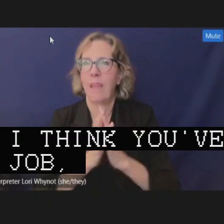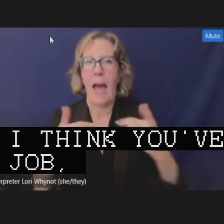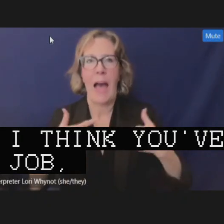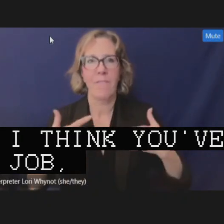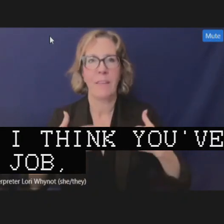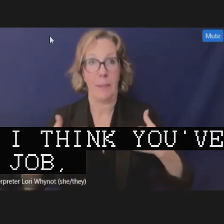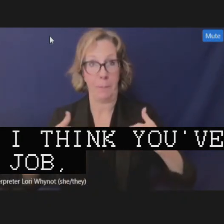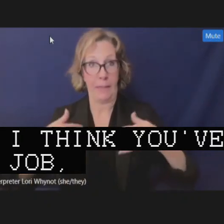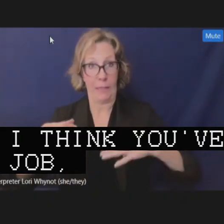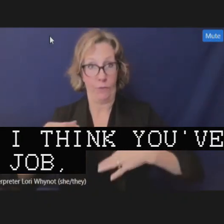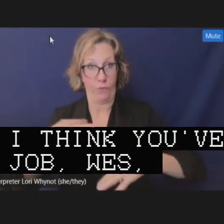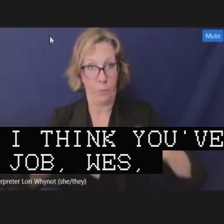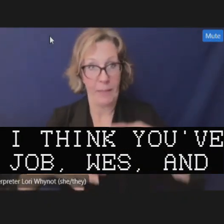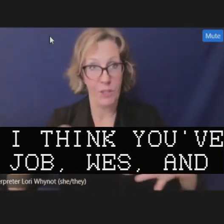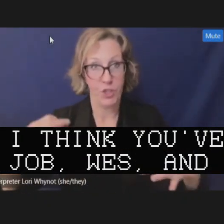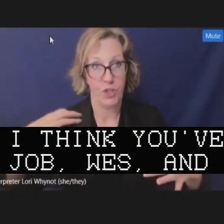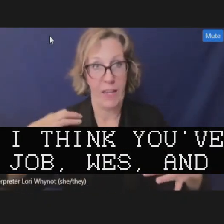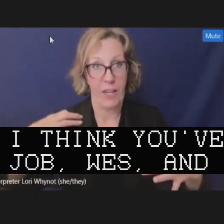fill, but